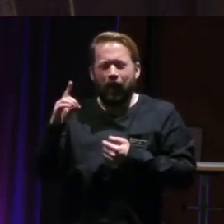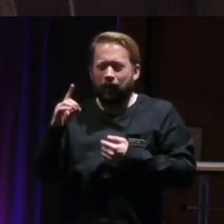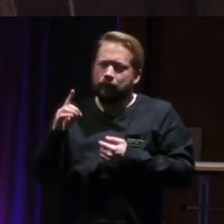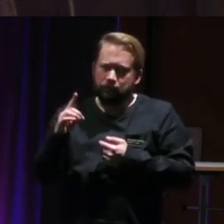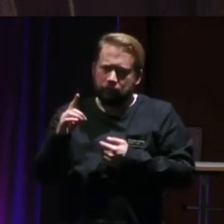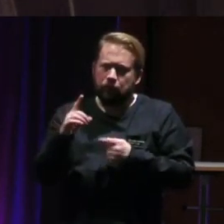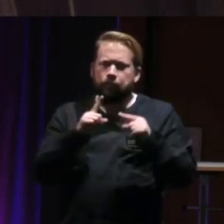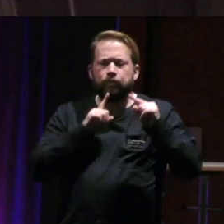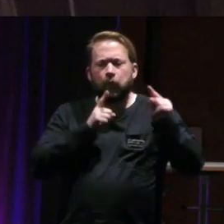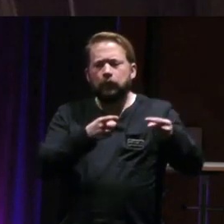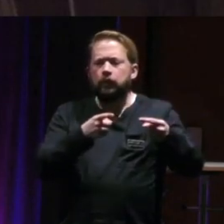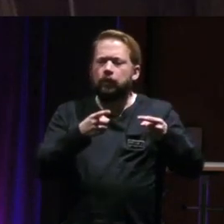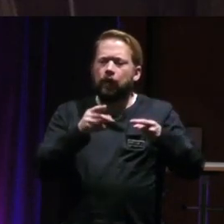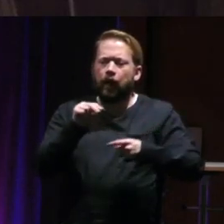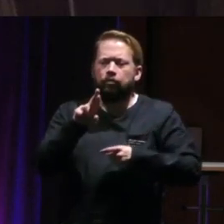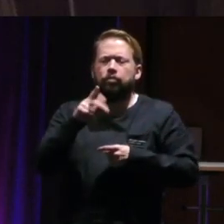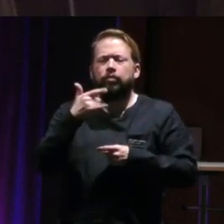anti-fascists and